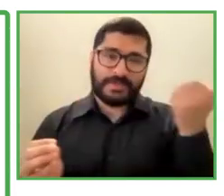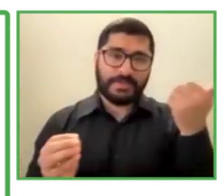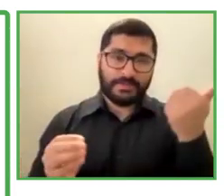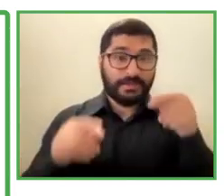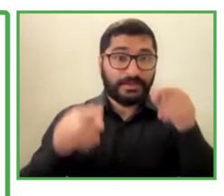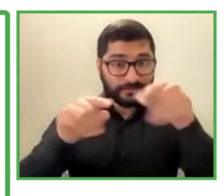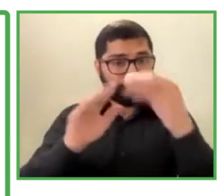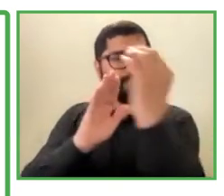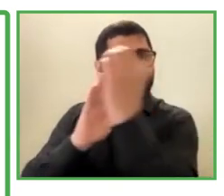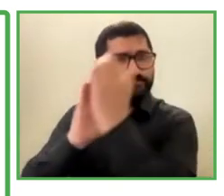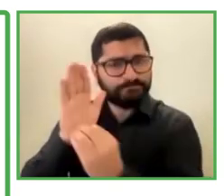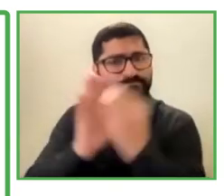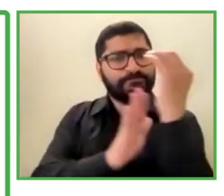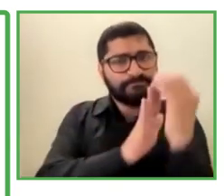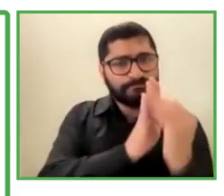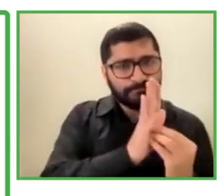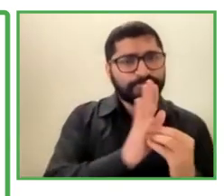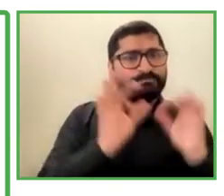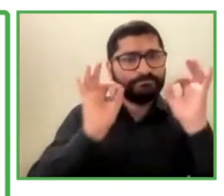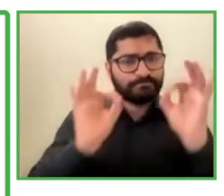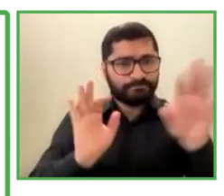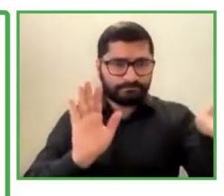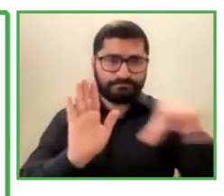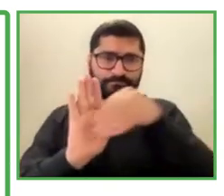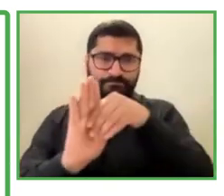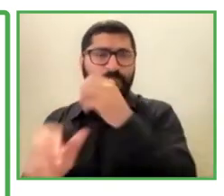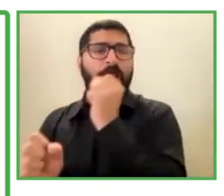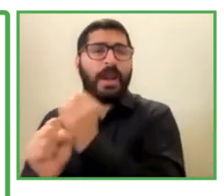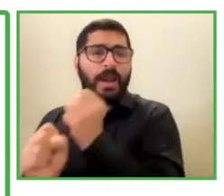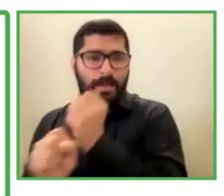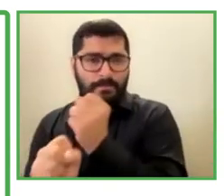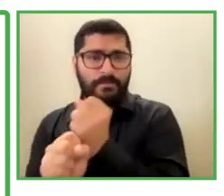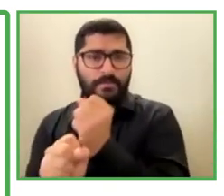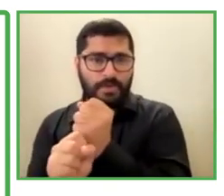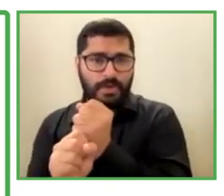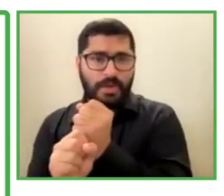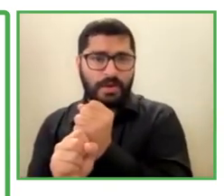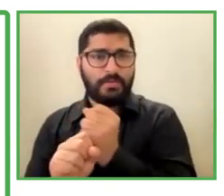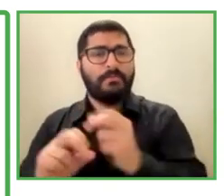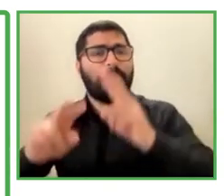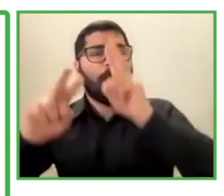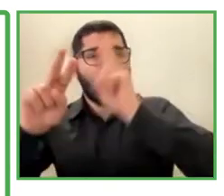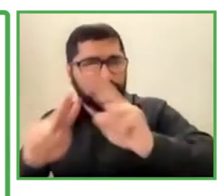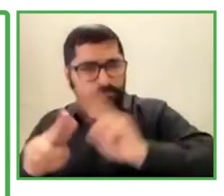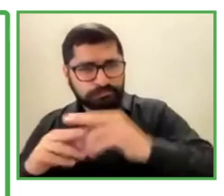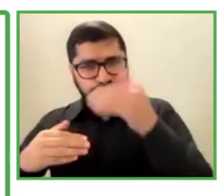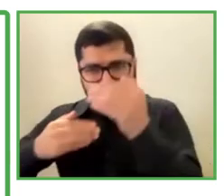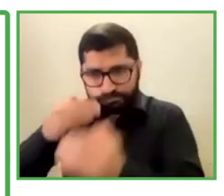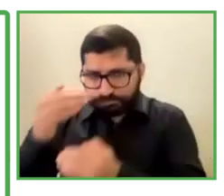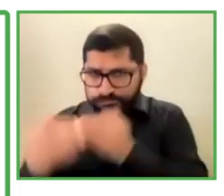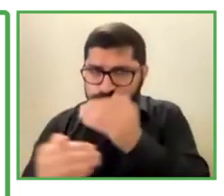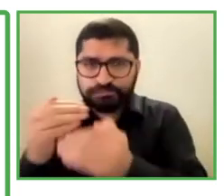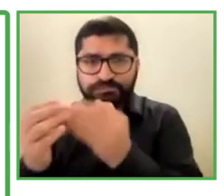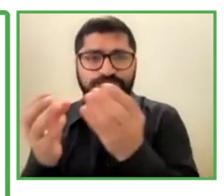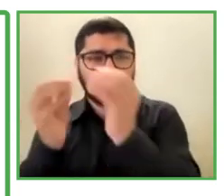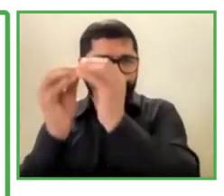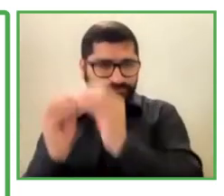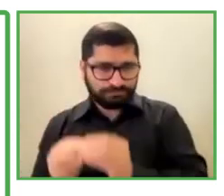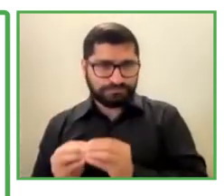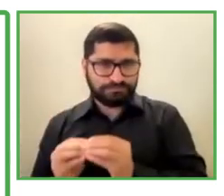In here, we work about the work that we do and that we have been doing